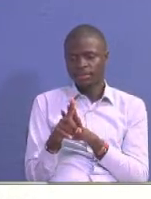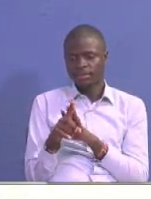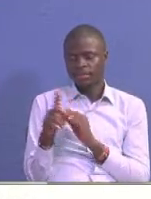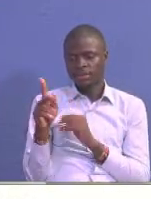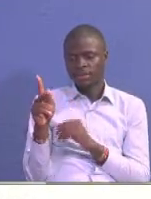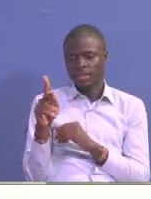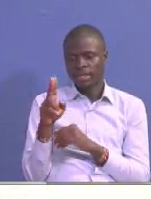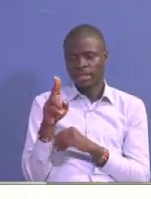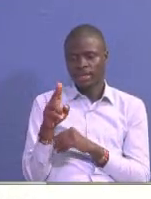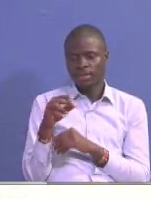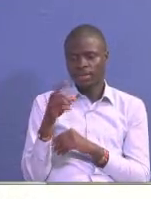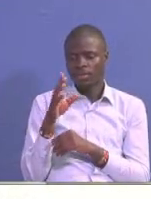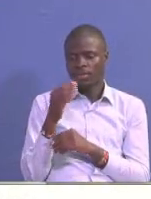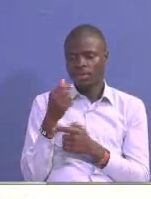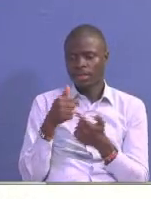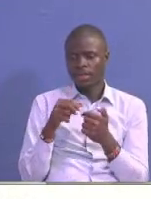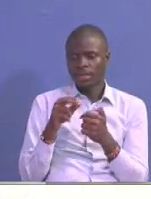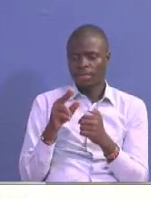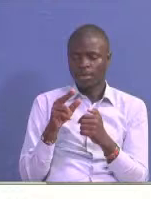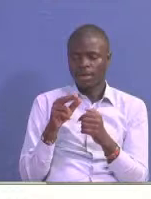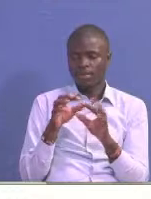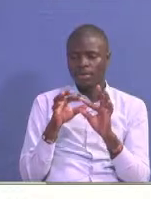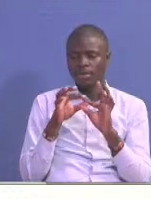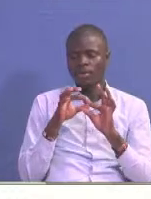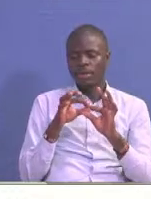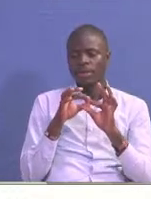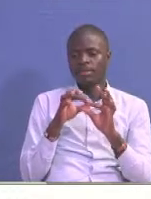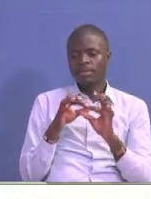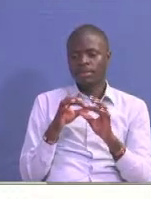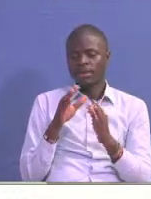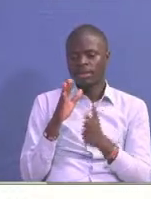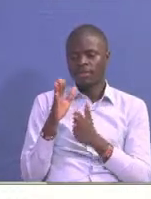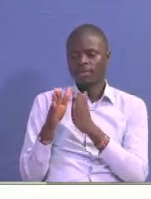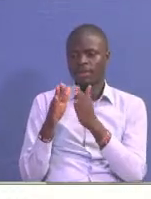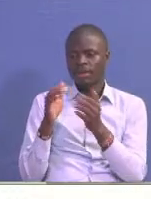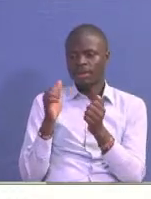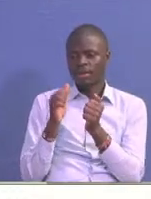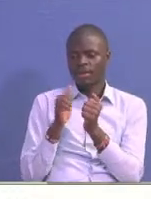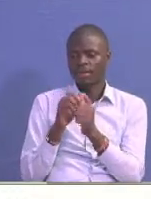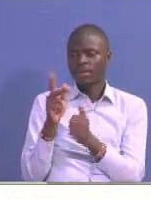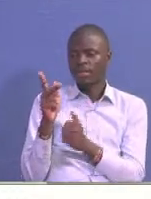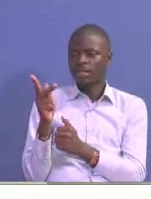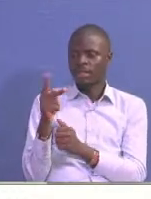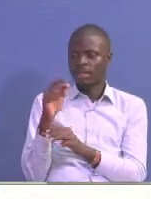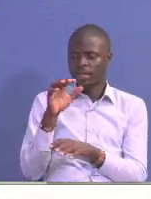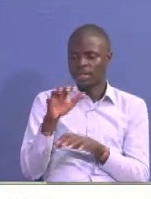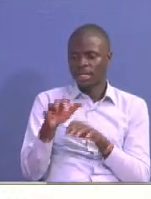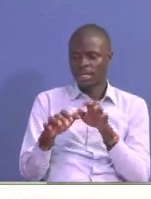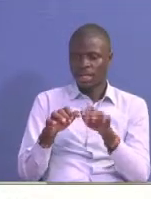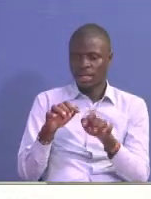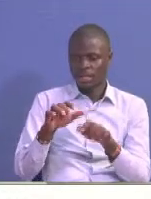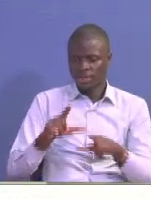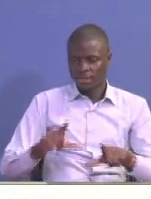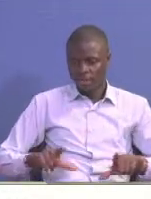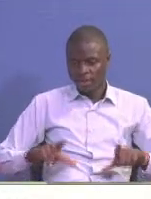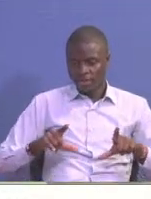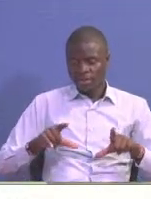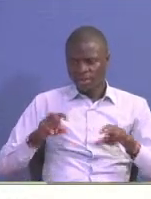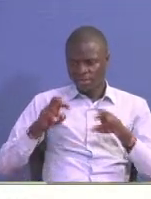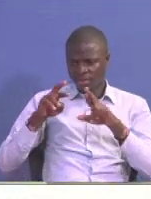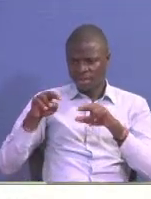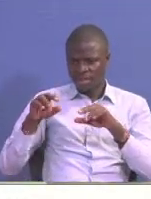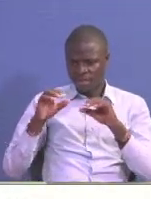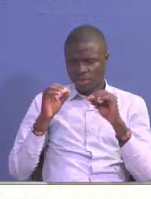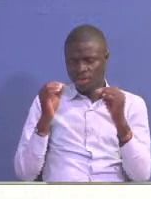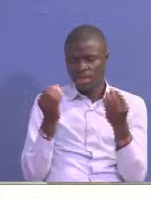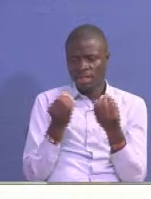Kenyatta University could establish collaborative arrangements with the Kenya Agricultural and Livestock Research